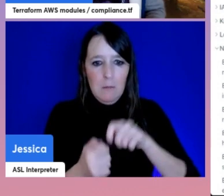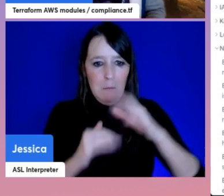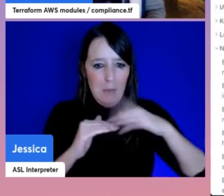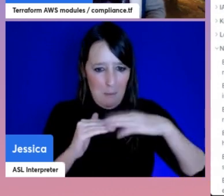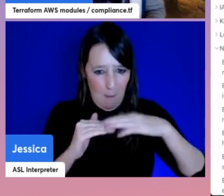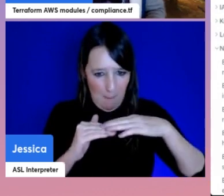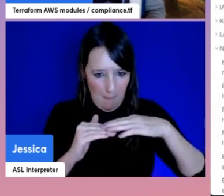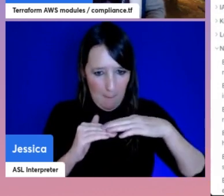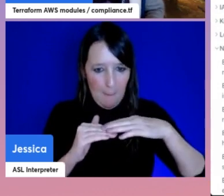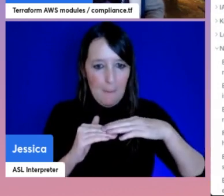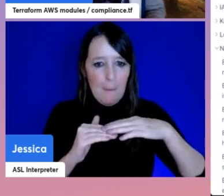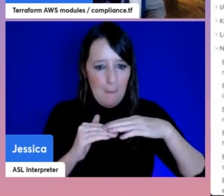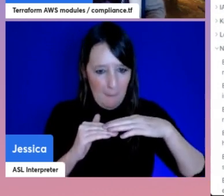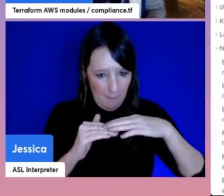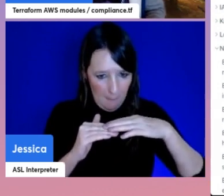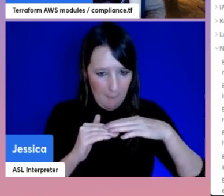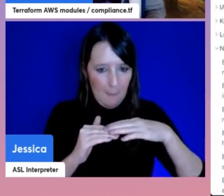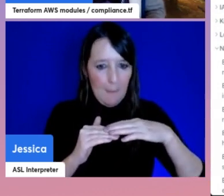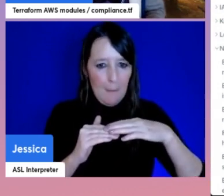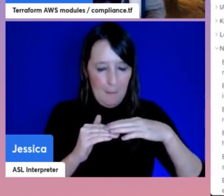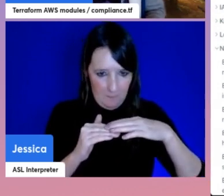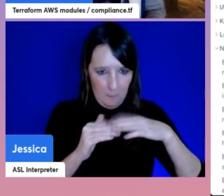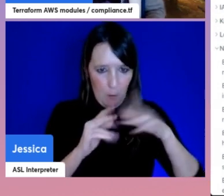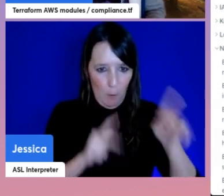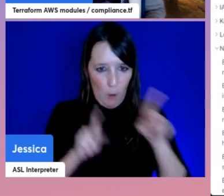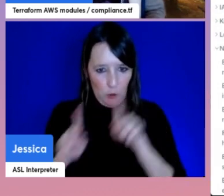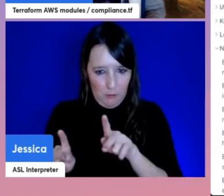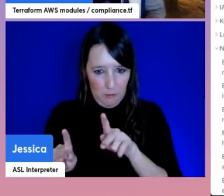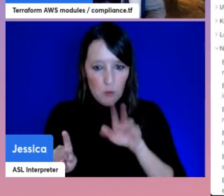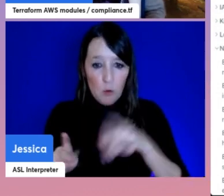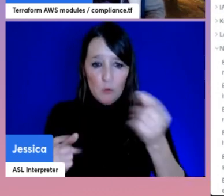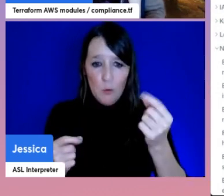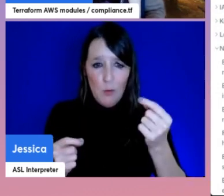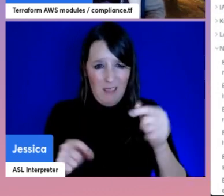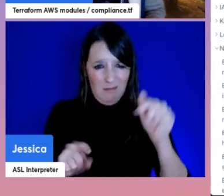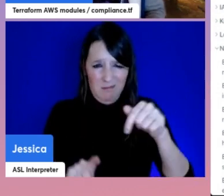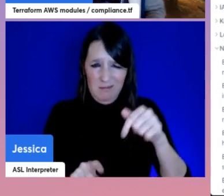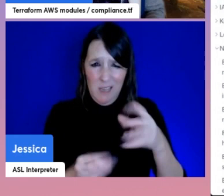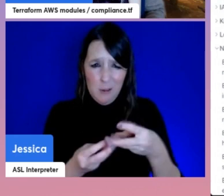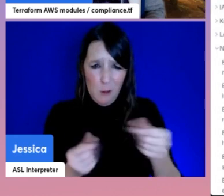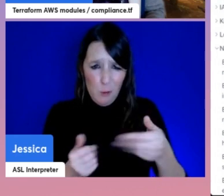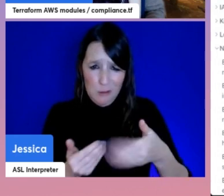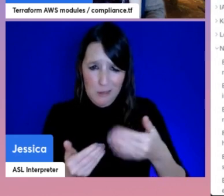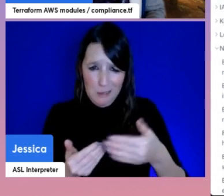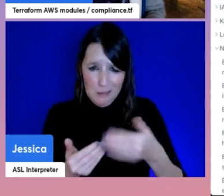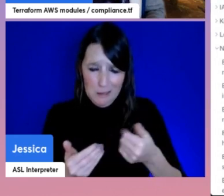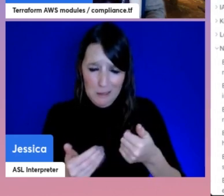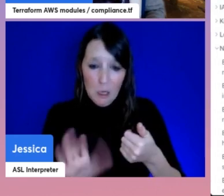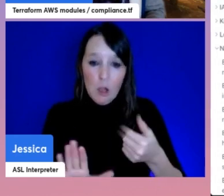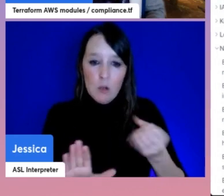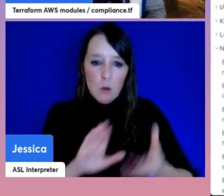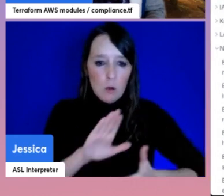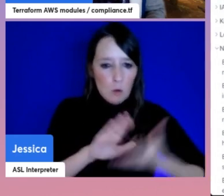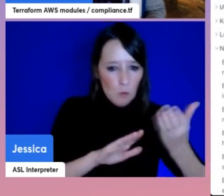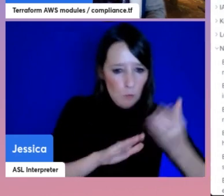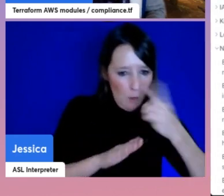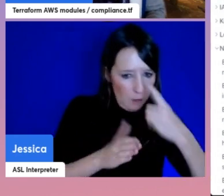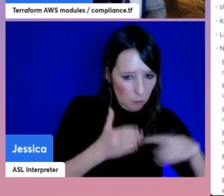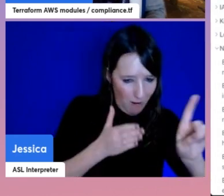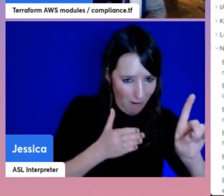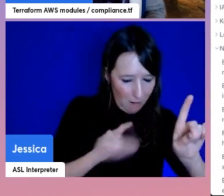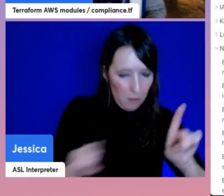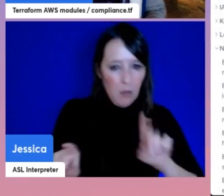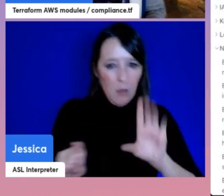do. Great. So in this case, the solution was easy. You run checkoff locally. You see that checkoff says